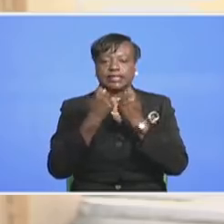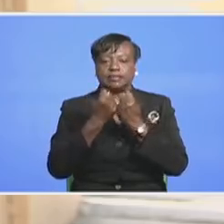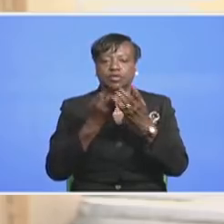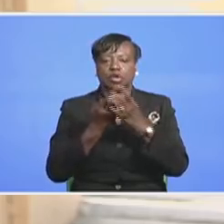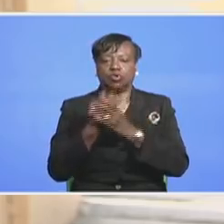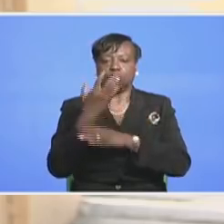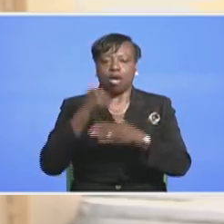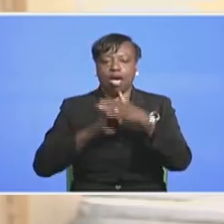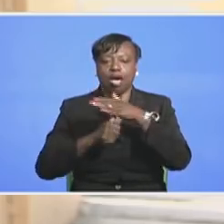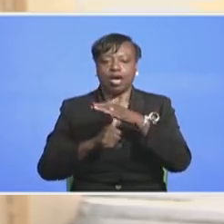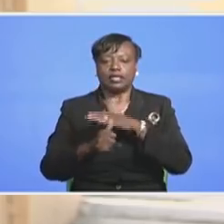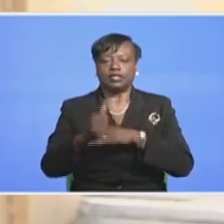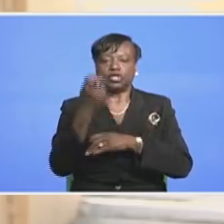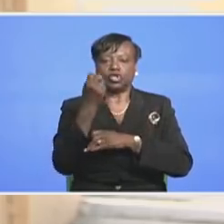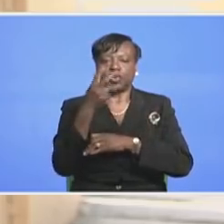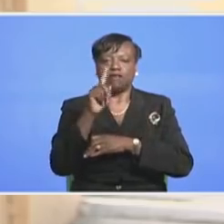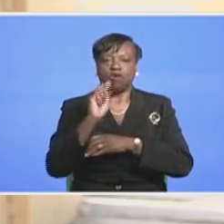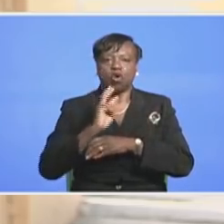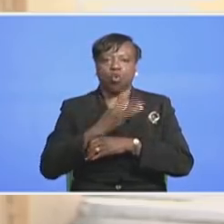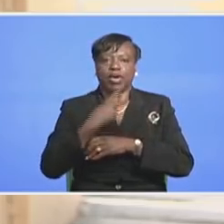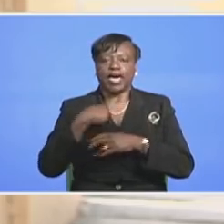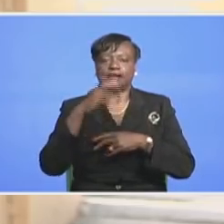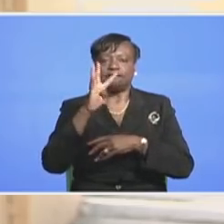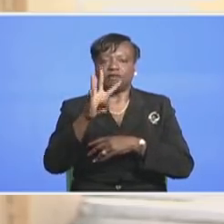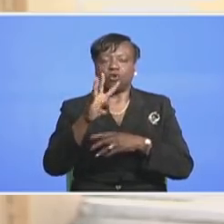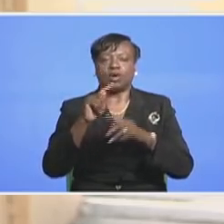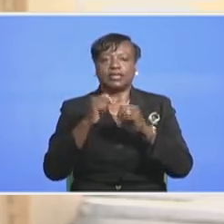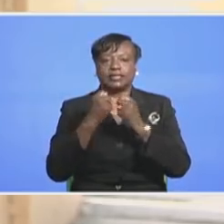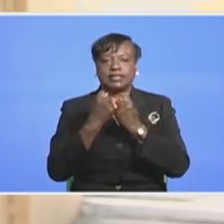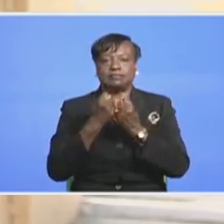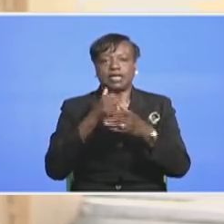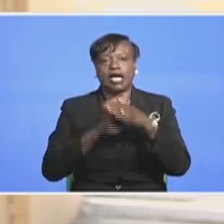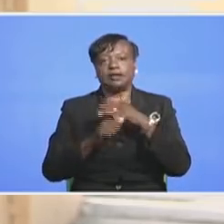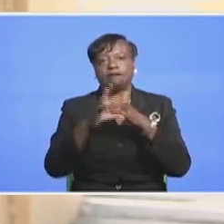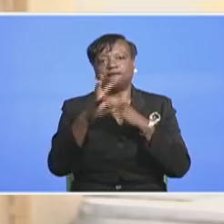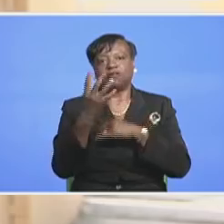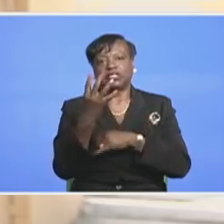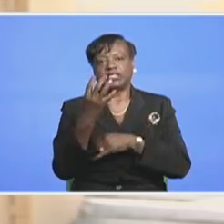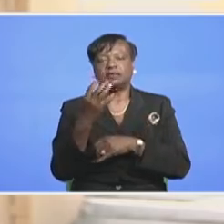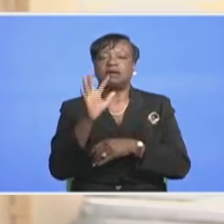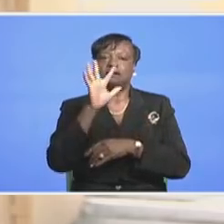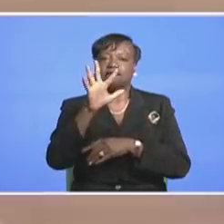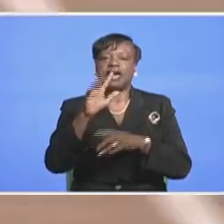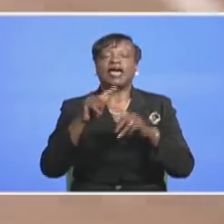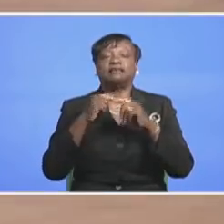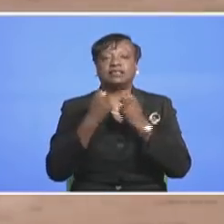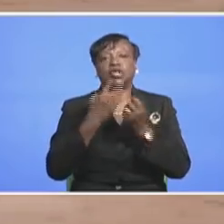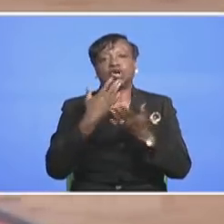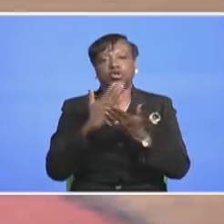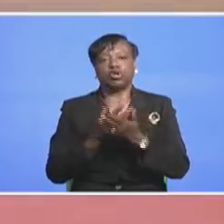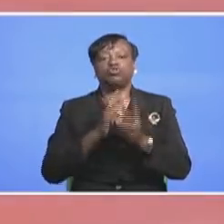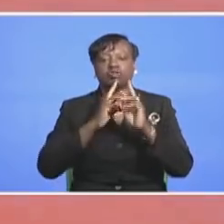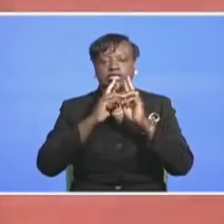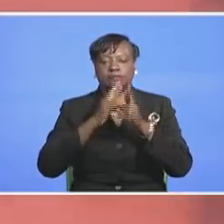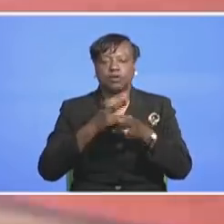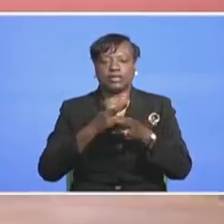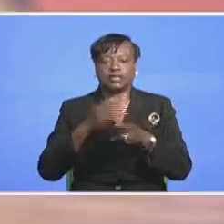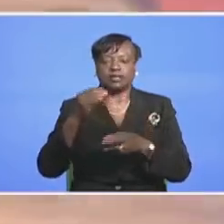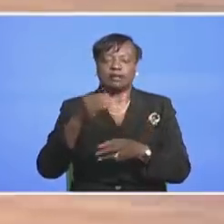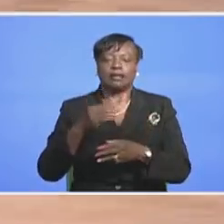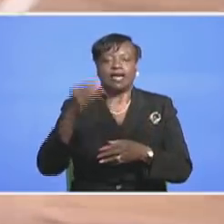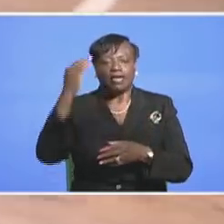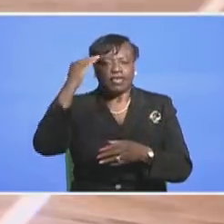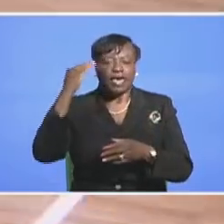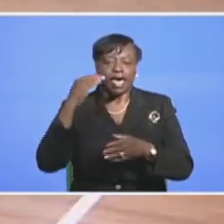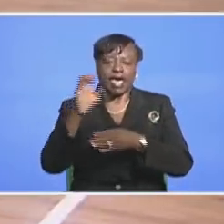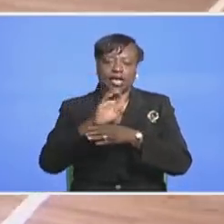12, we had 4 teams. And the under 14, we had about 5 teams. So it was a good response. Head coach of Prince